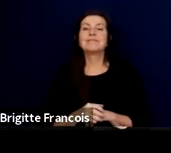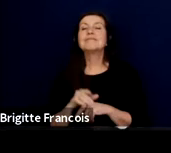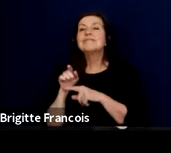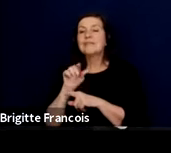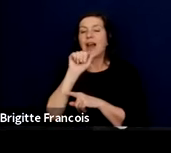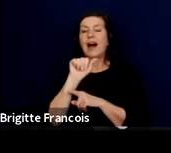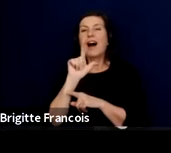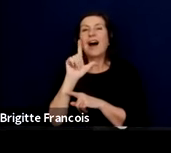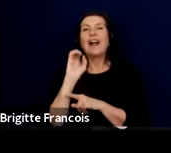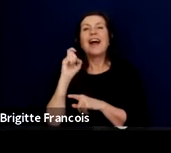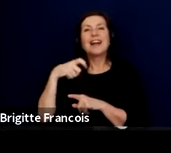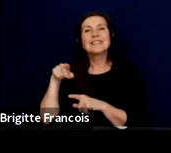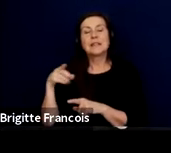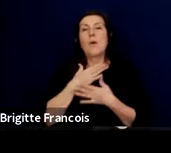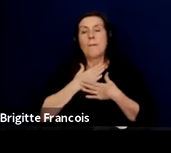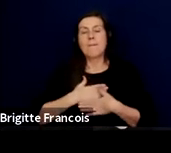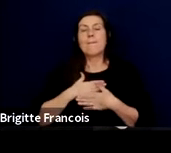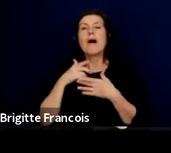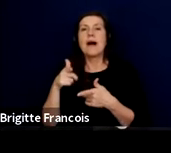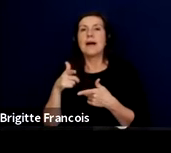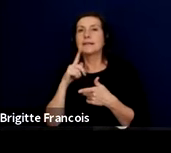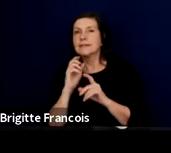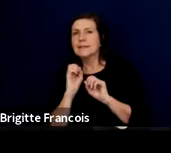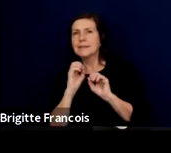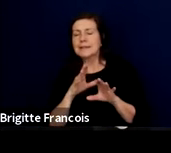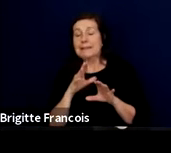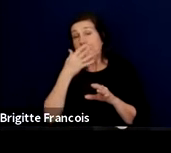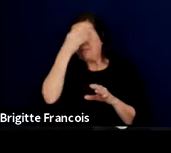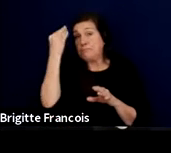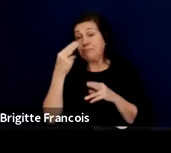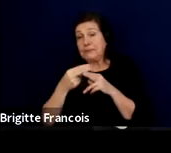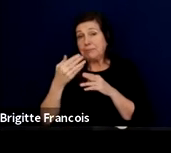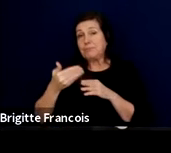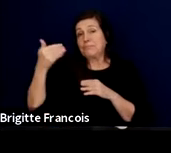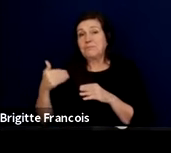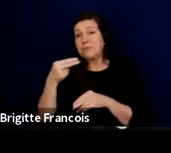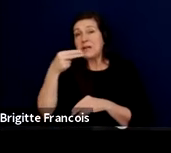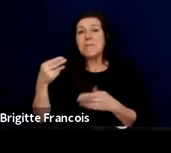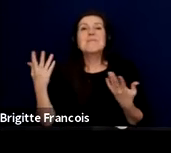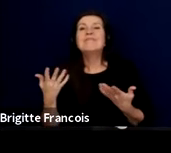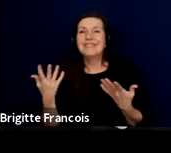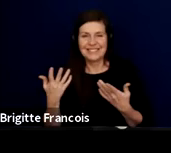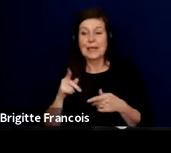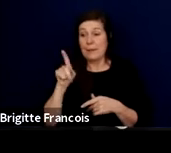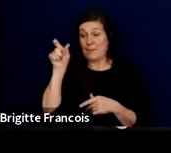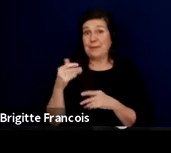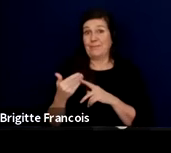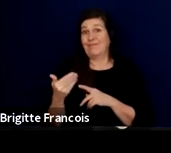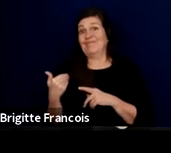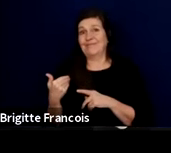wanted to answer. I didn't remember the name either. Someone before who was talking